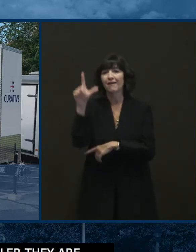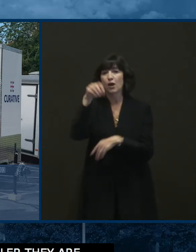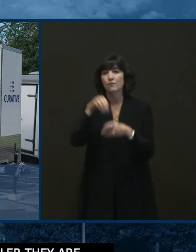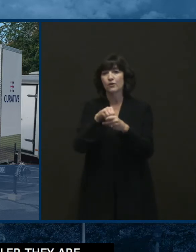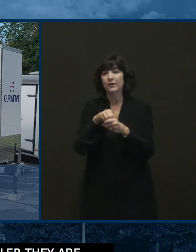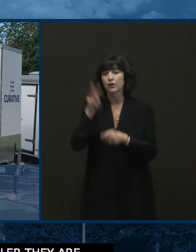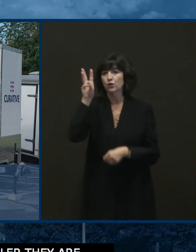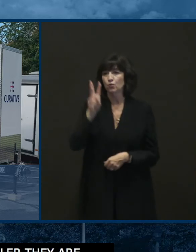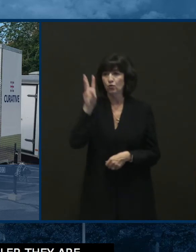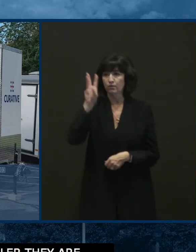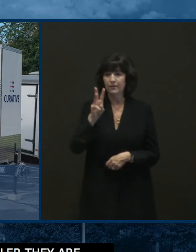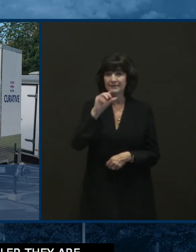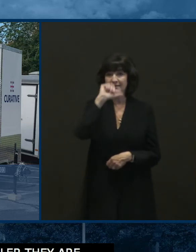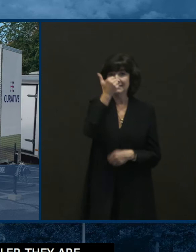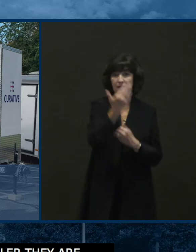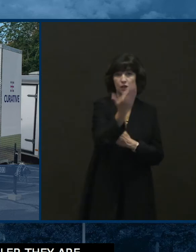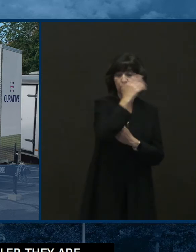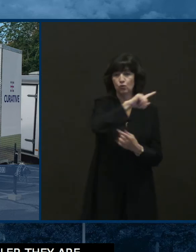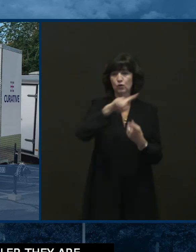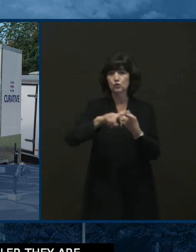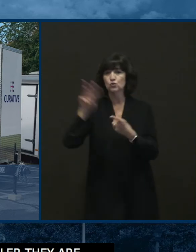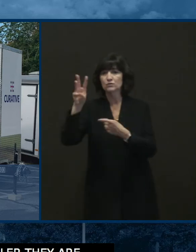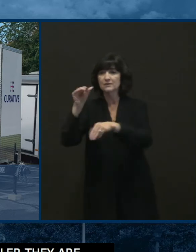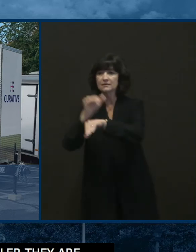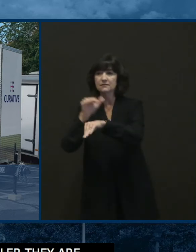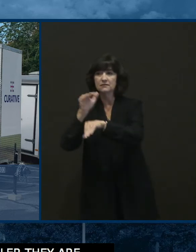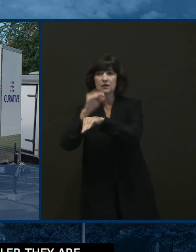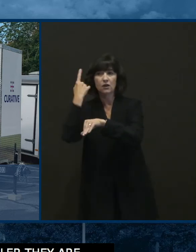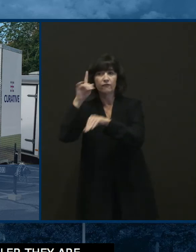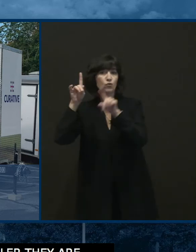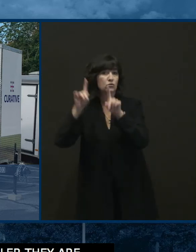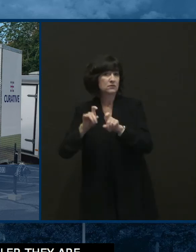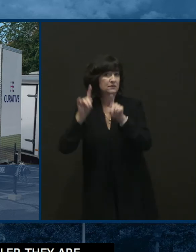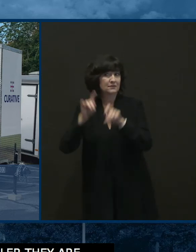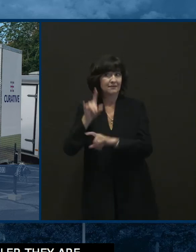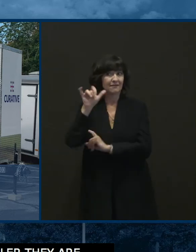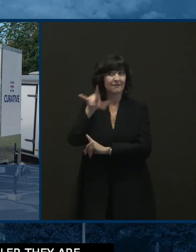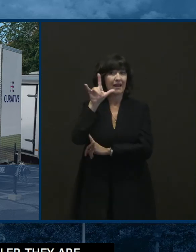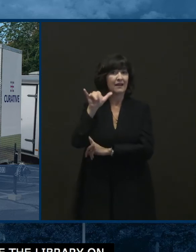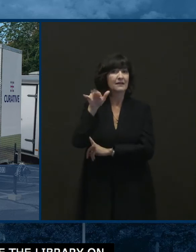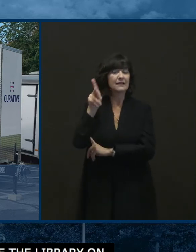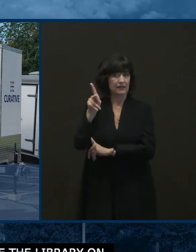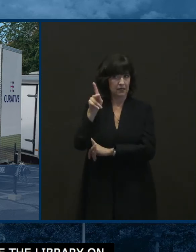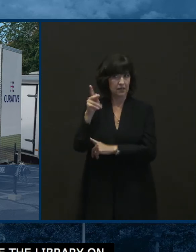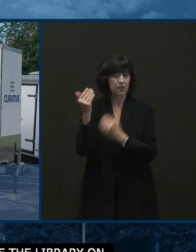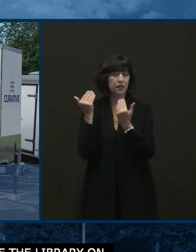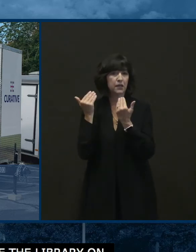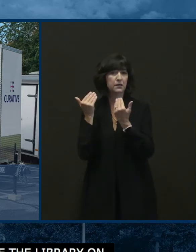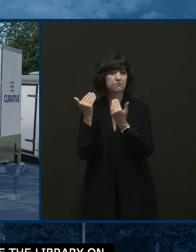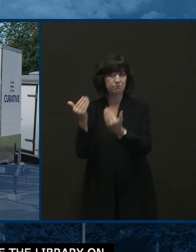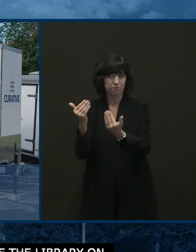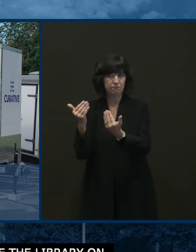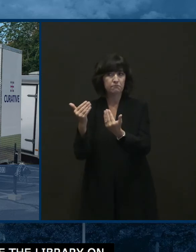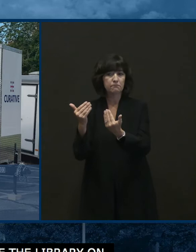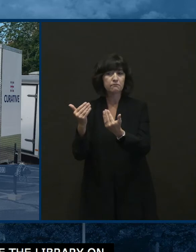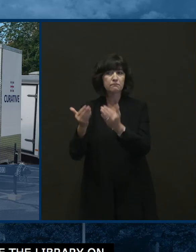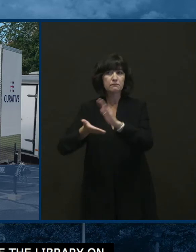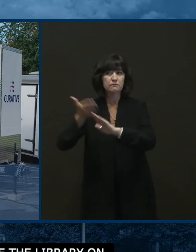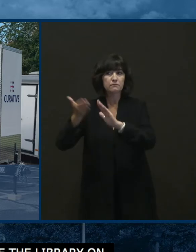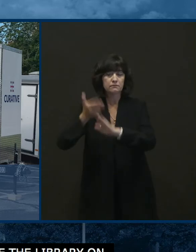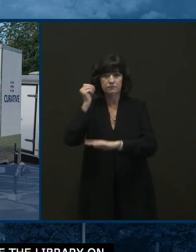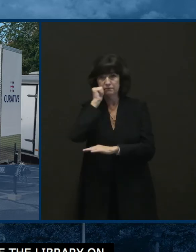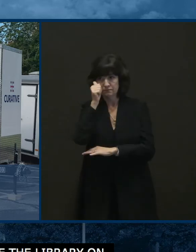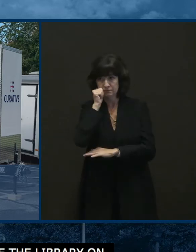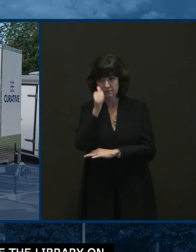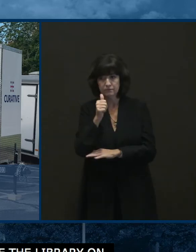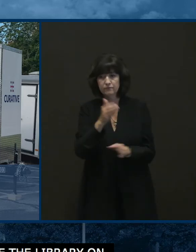from 10 to 6 to test people. That link will go live this afternoon. On Thursday, we'll be at Hicks Anderson Community Center as well